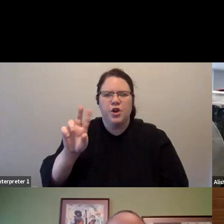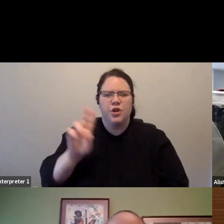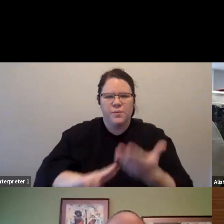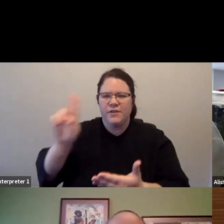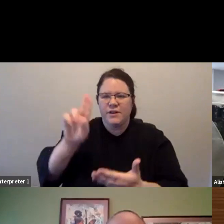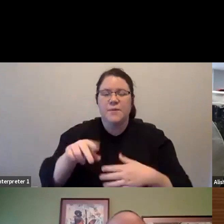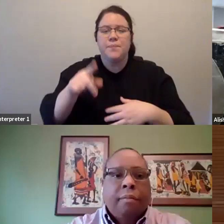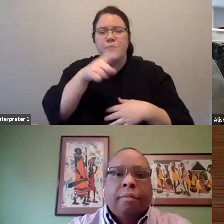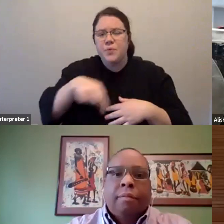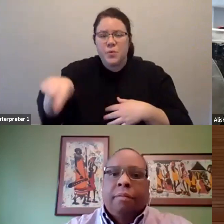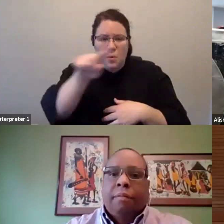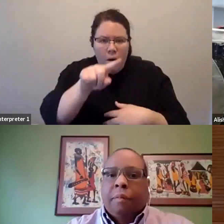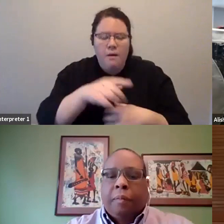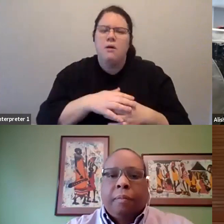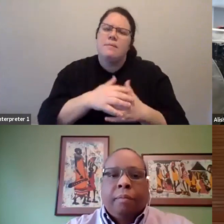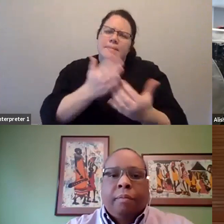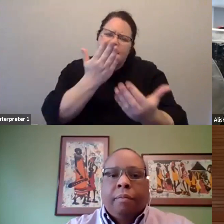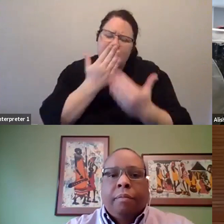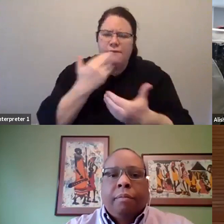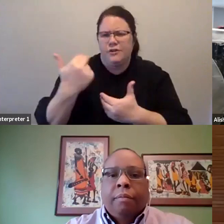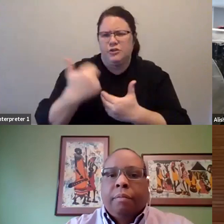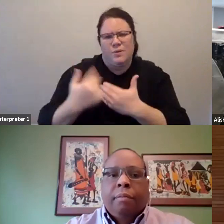all for joining us today.